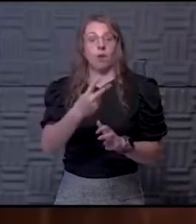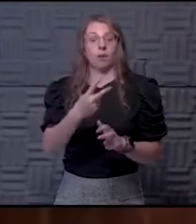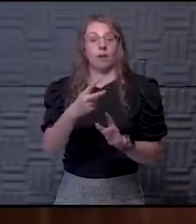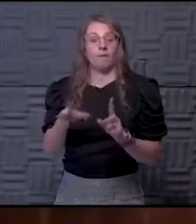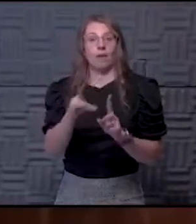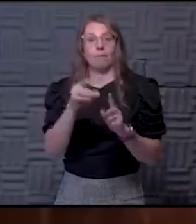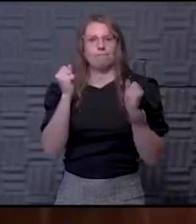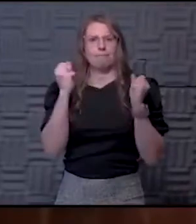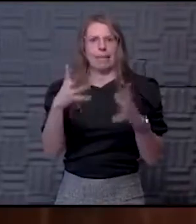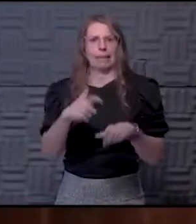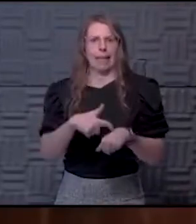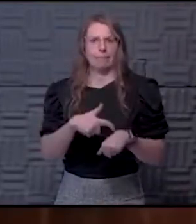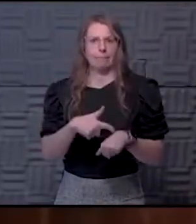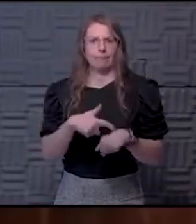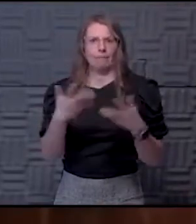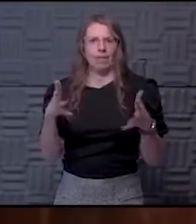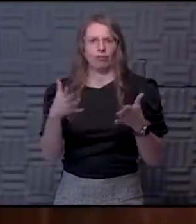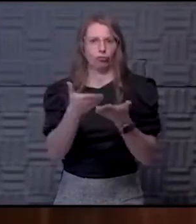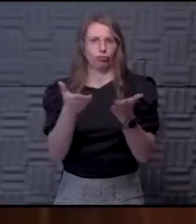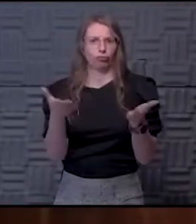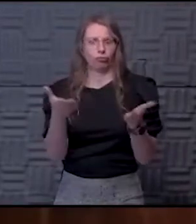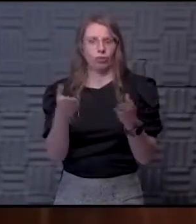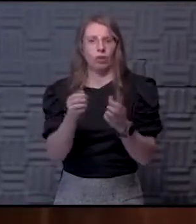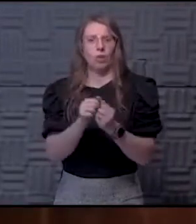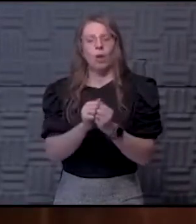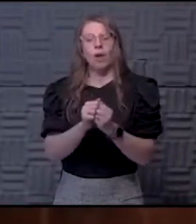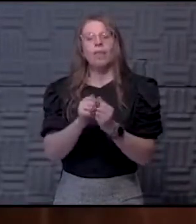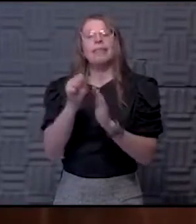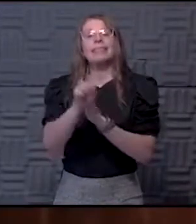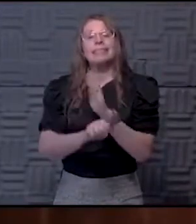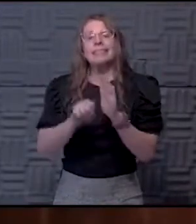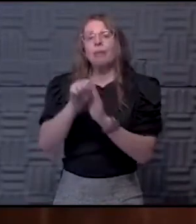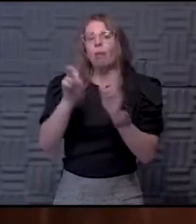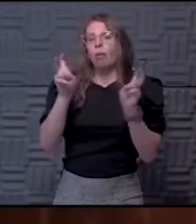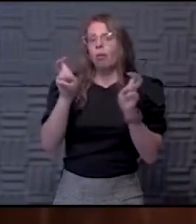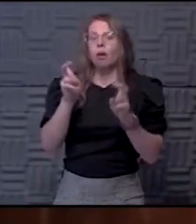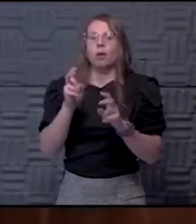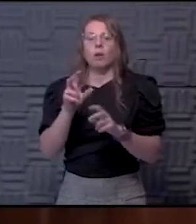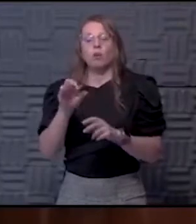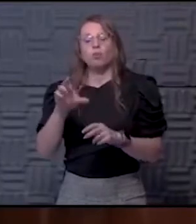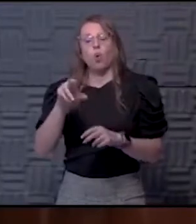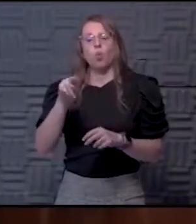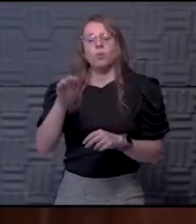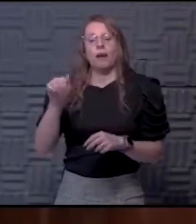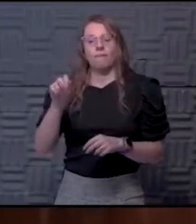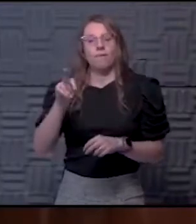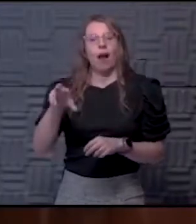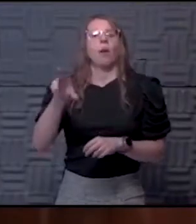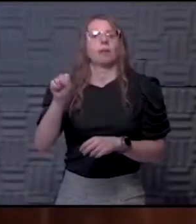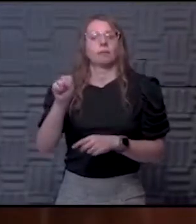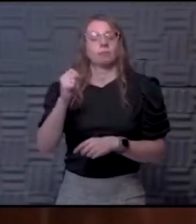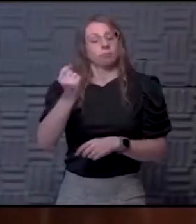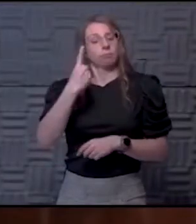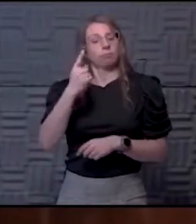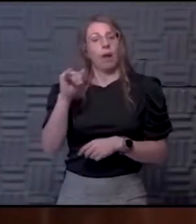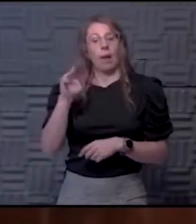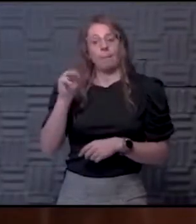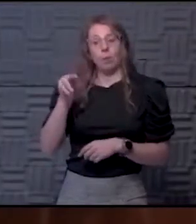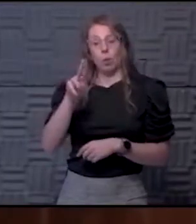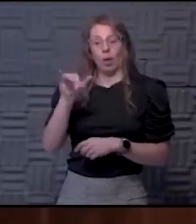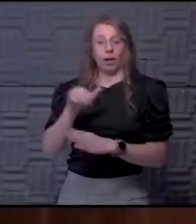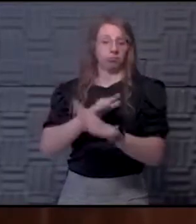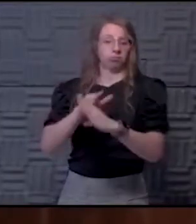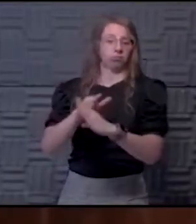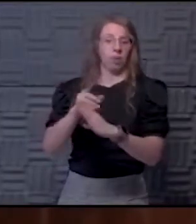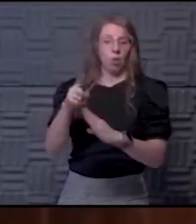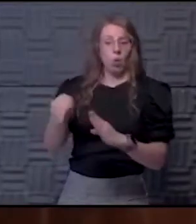probably multiple times with so-called seasonal coronaviruses, we do know that immunity to those